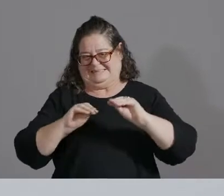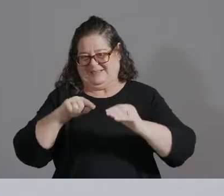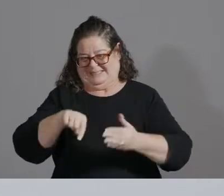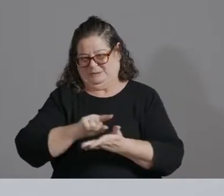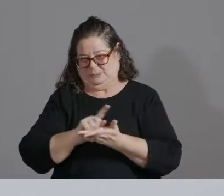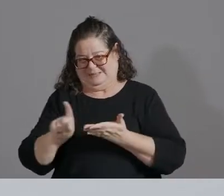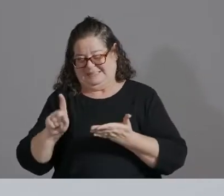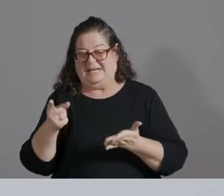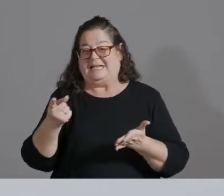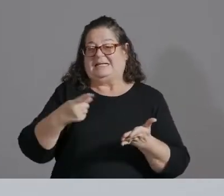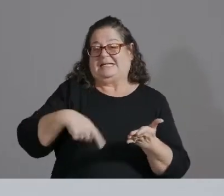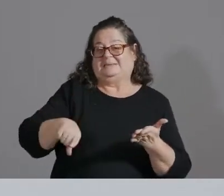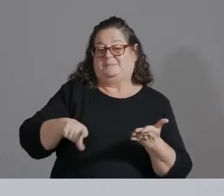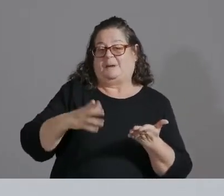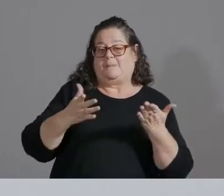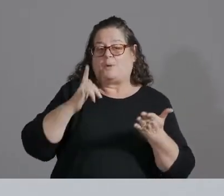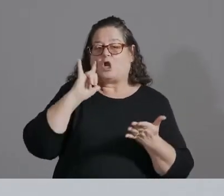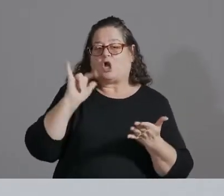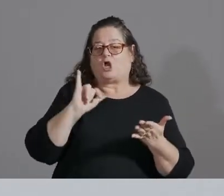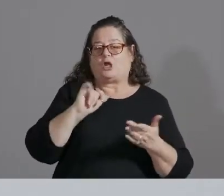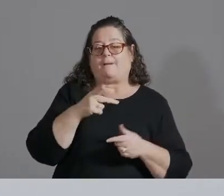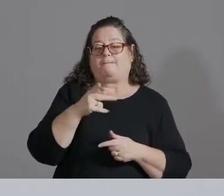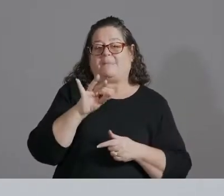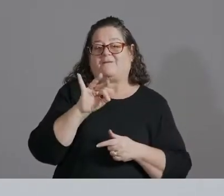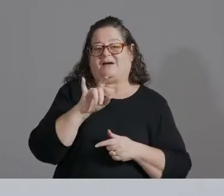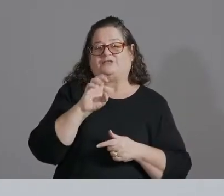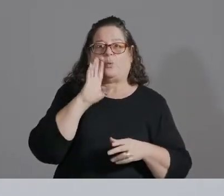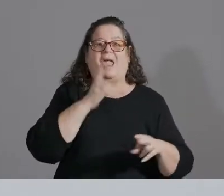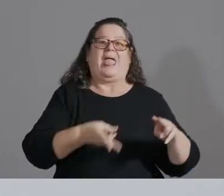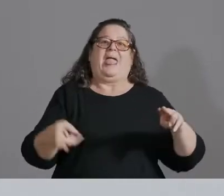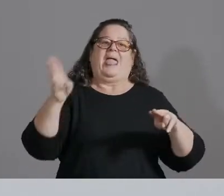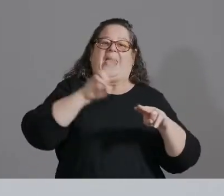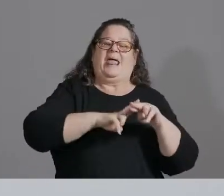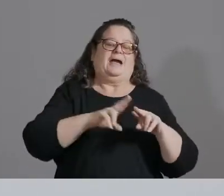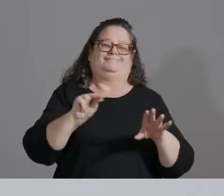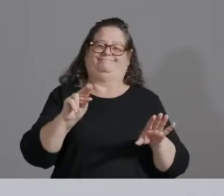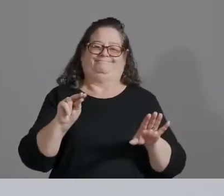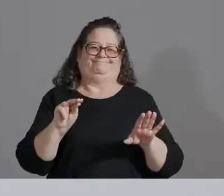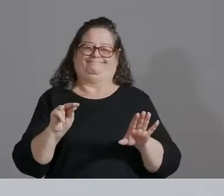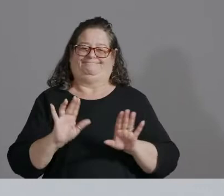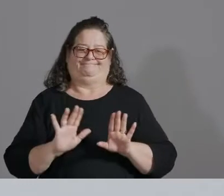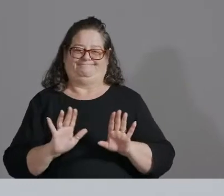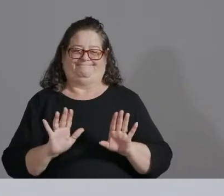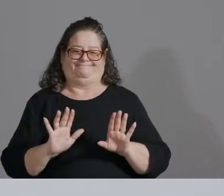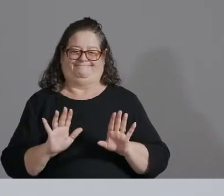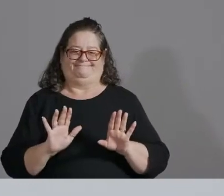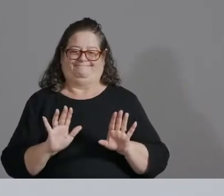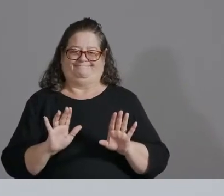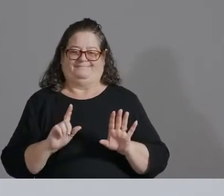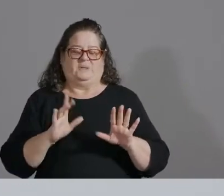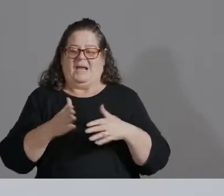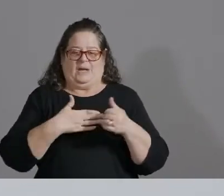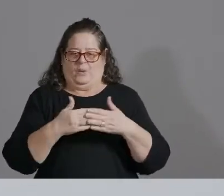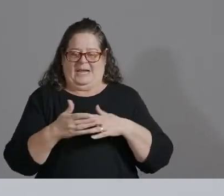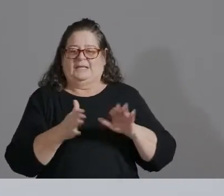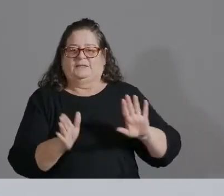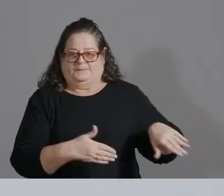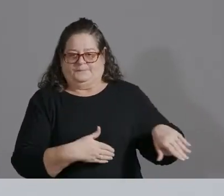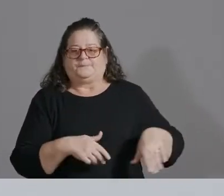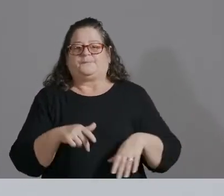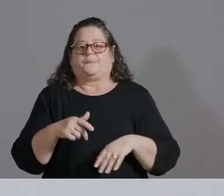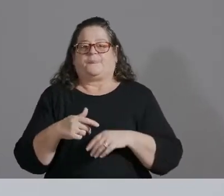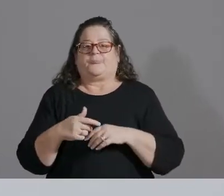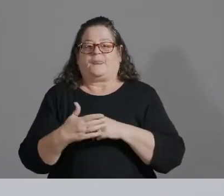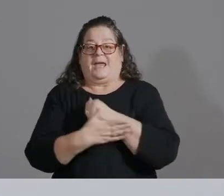increase in Pfizer, but it's going to be level. But then the counties then will tell us where they want, and we place those orders, and then it goes